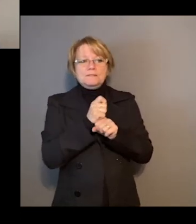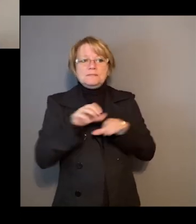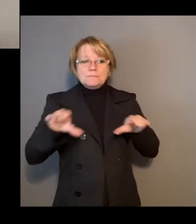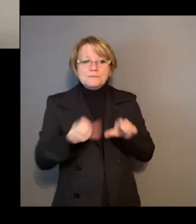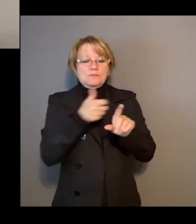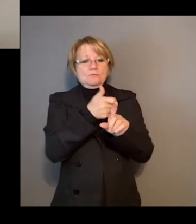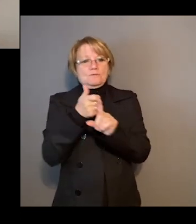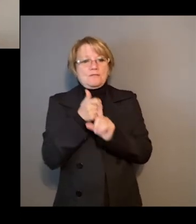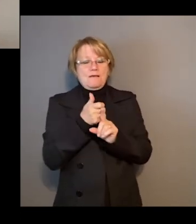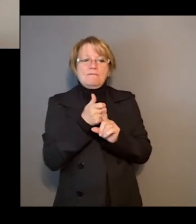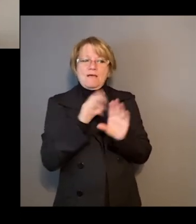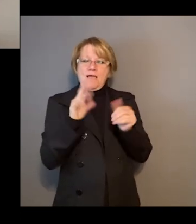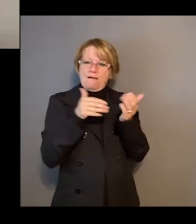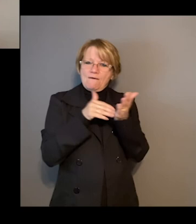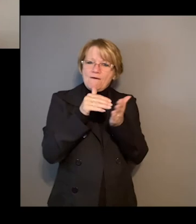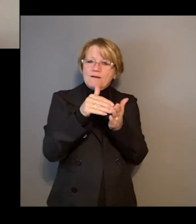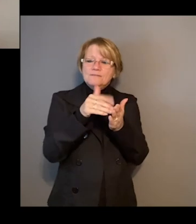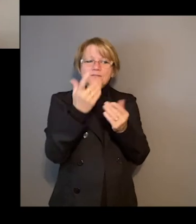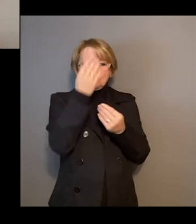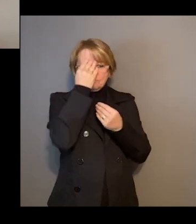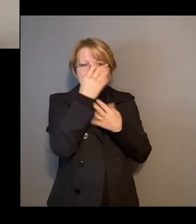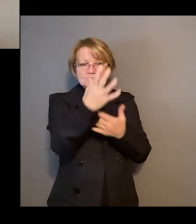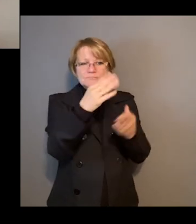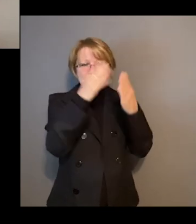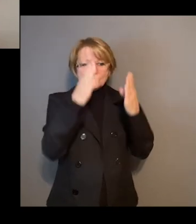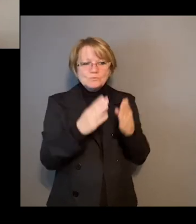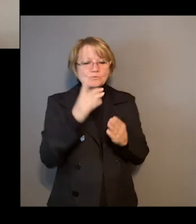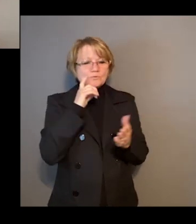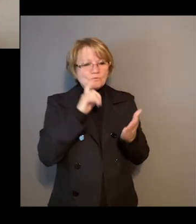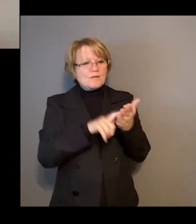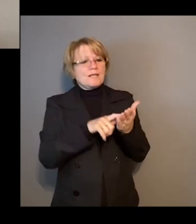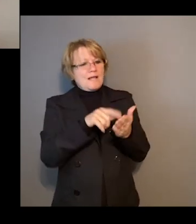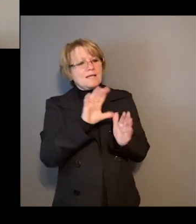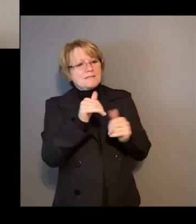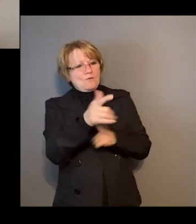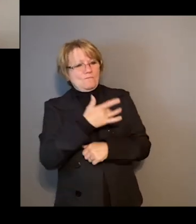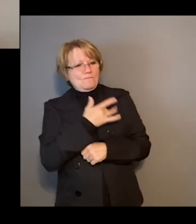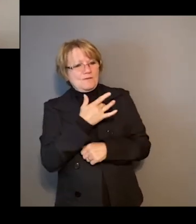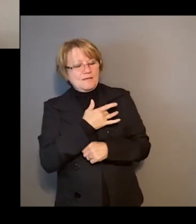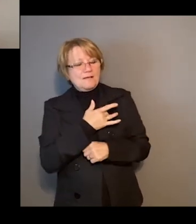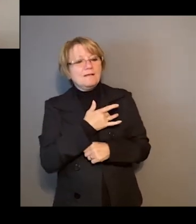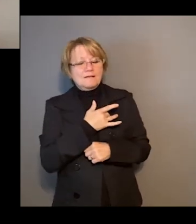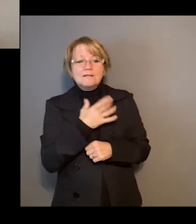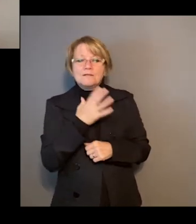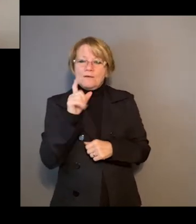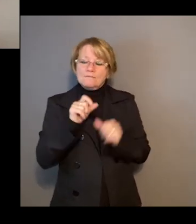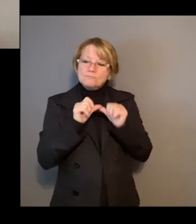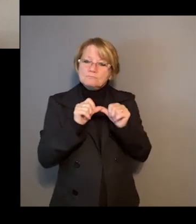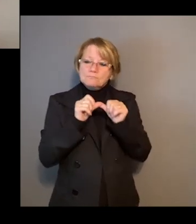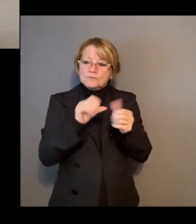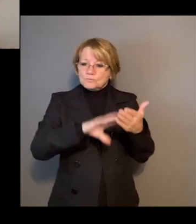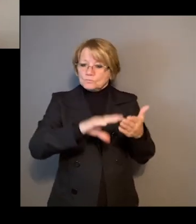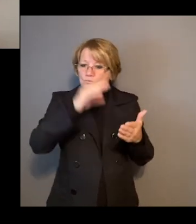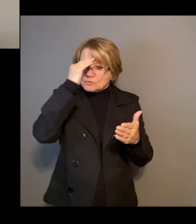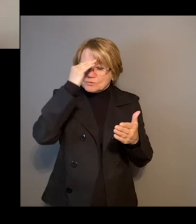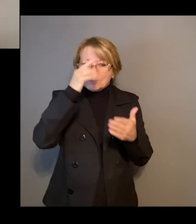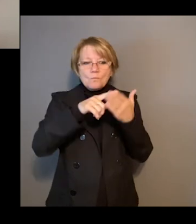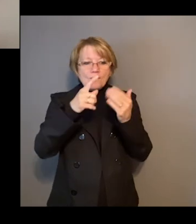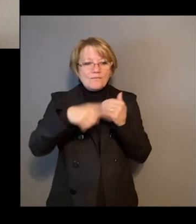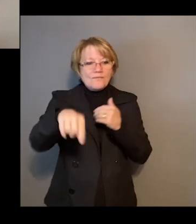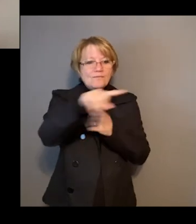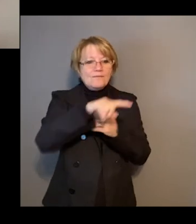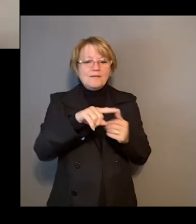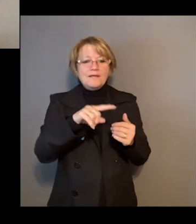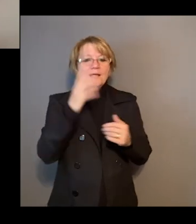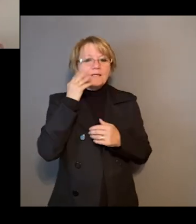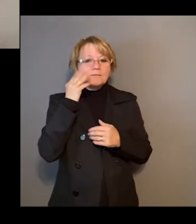you recognize that? And then you have to continue to learn the things that they're going through. So don't just let this be